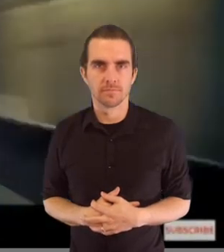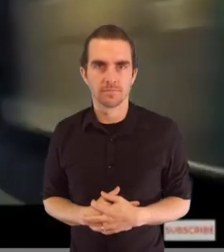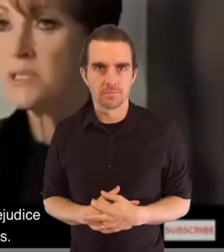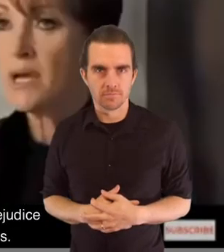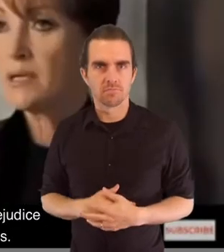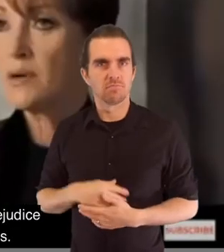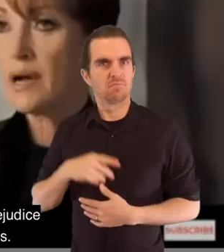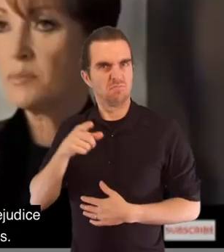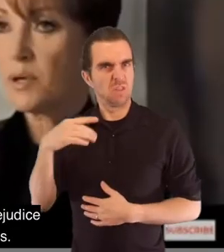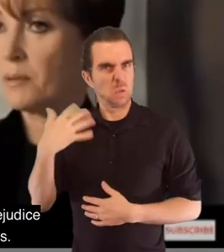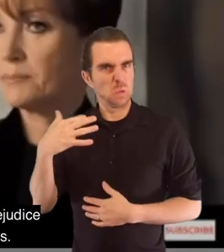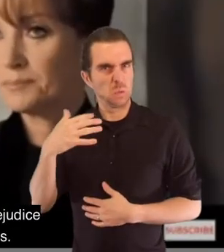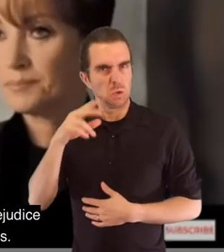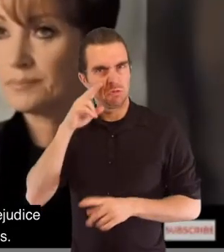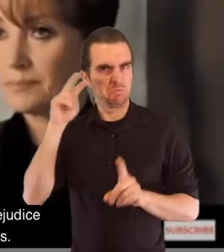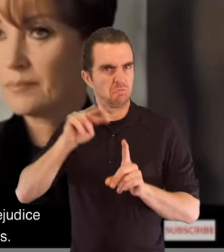James,